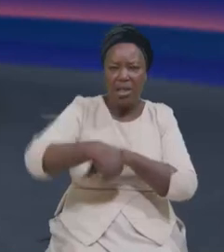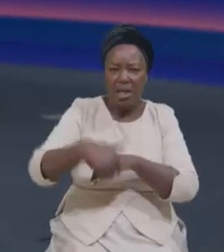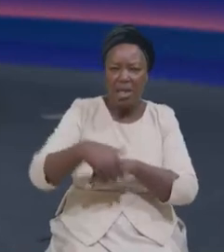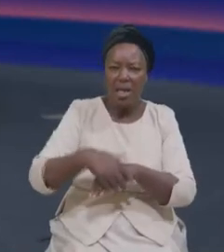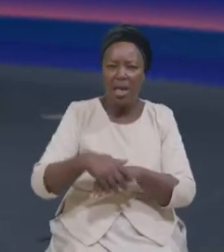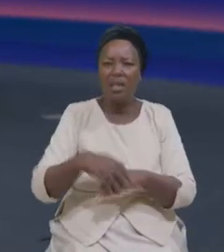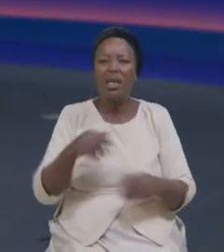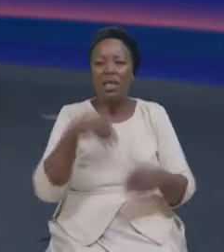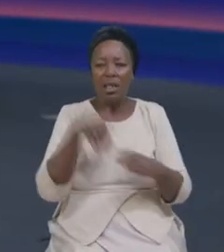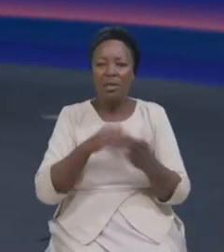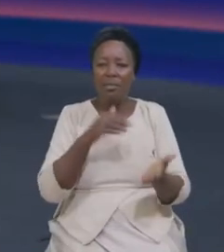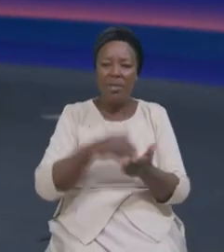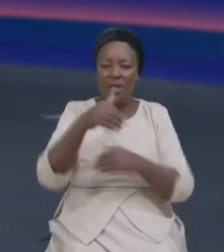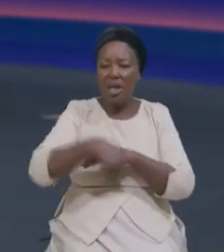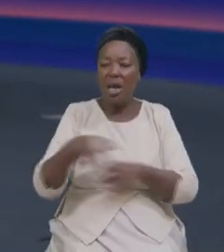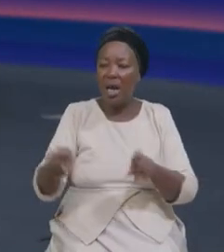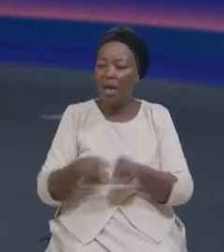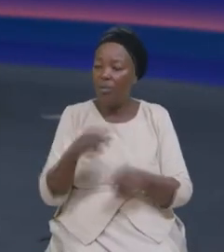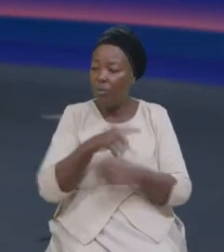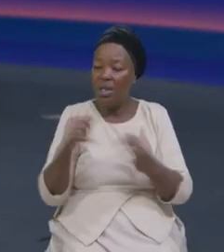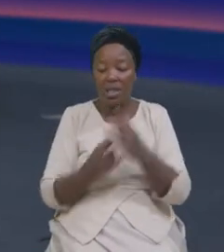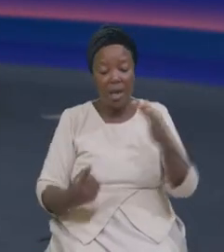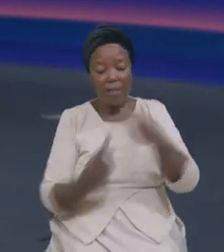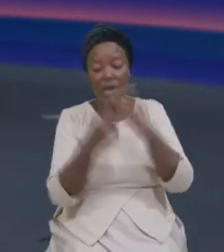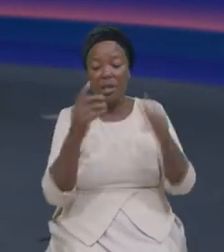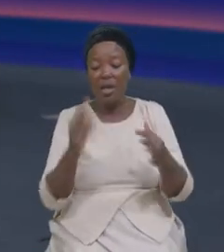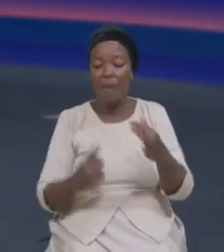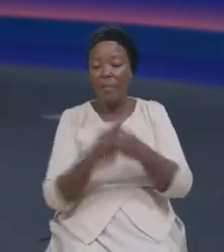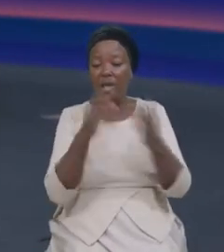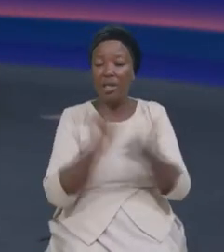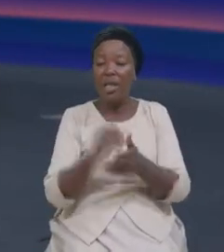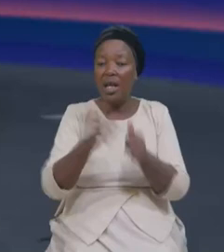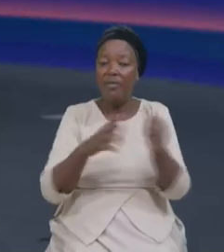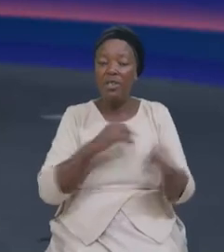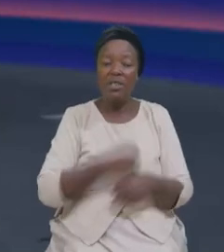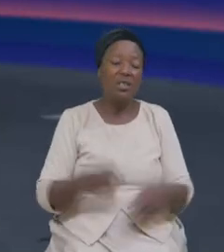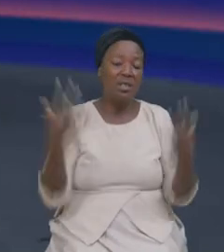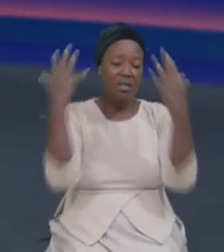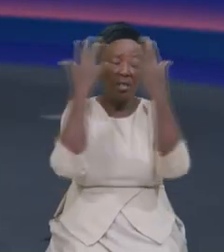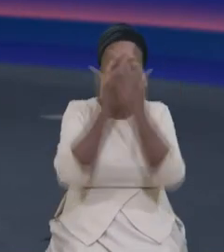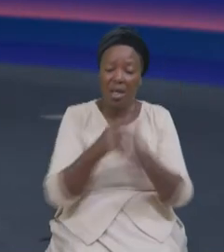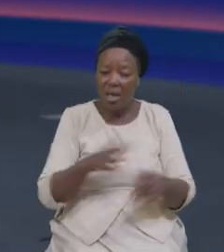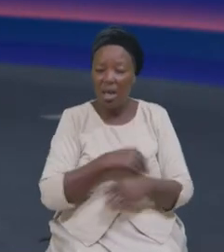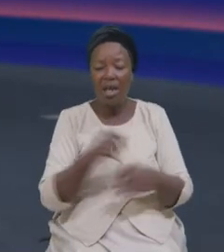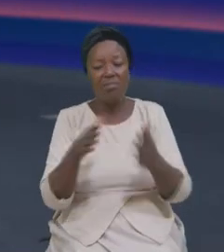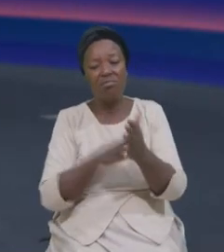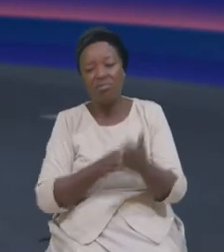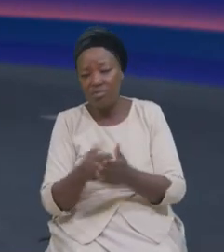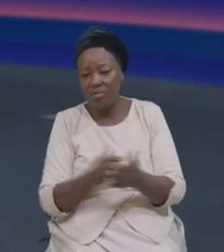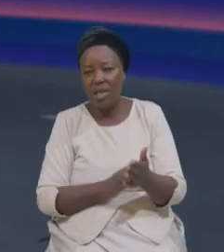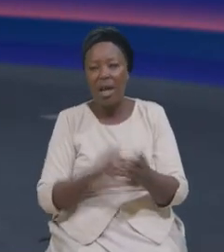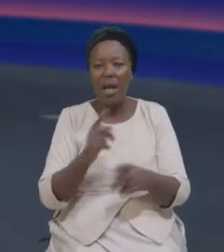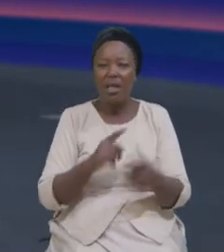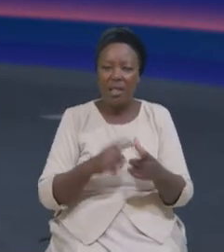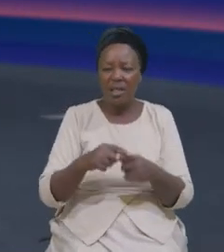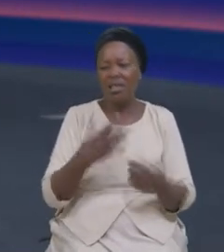the midnight when it appears everything is upside down for you and for me, the midnight when it appears, are we going to go